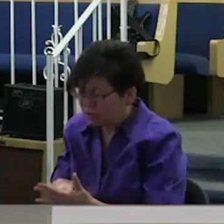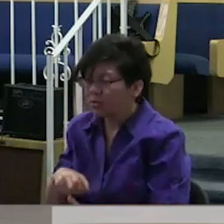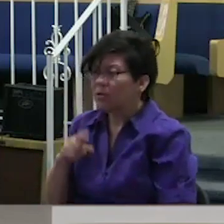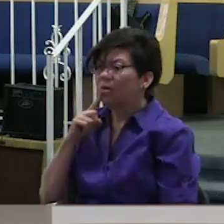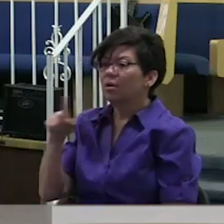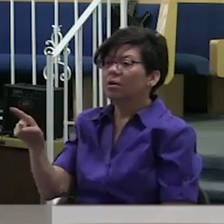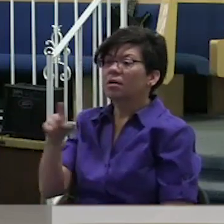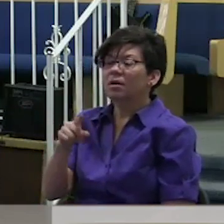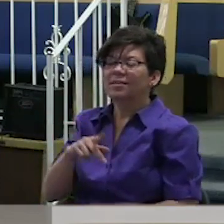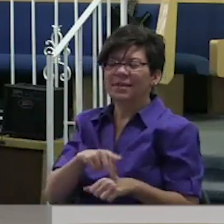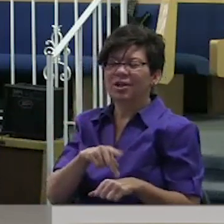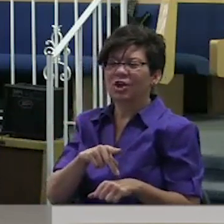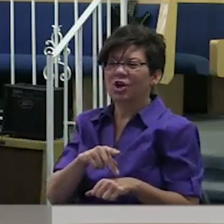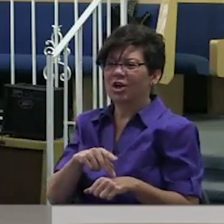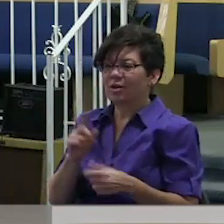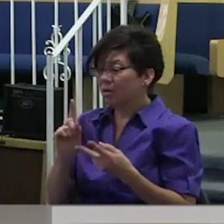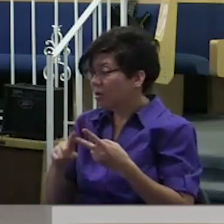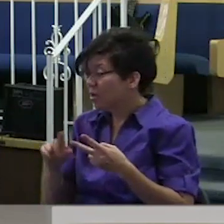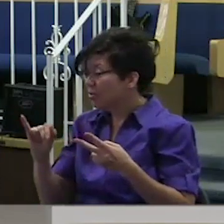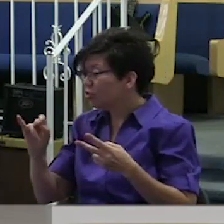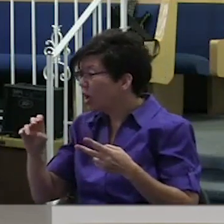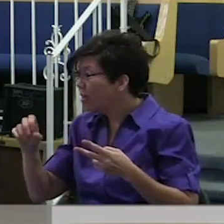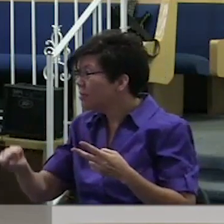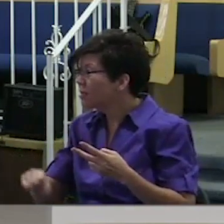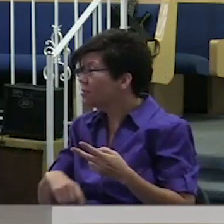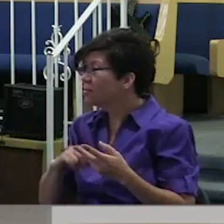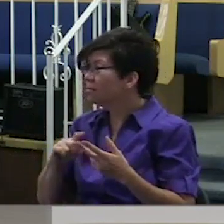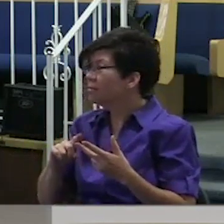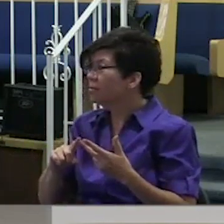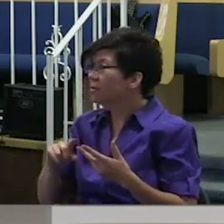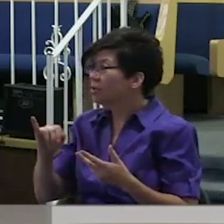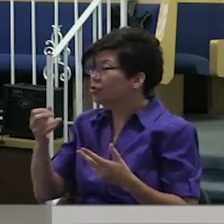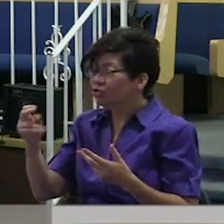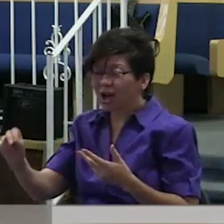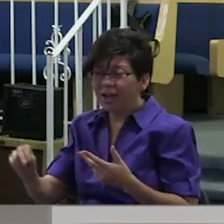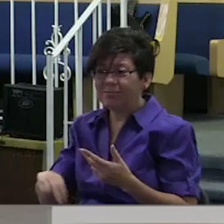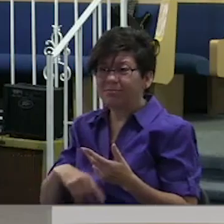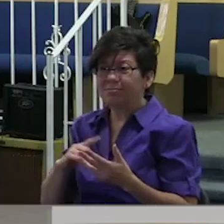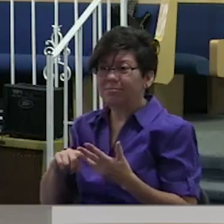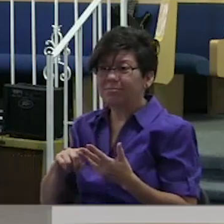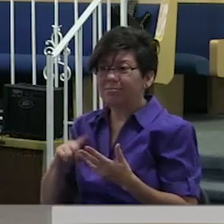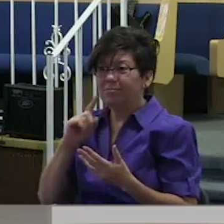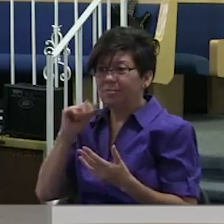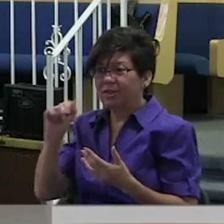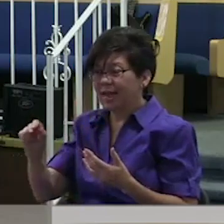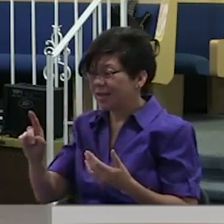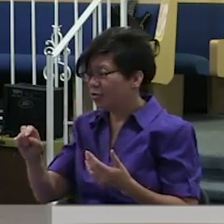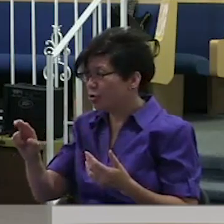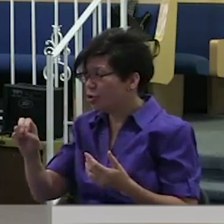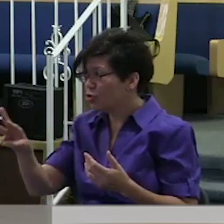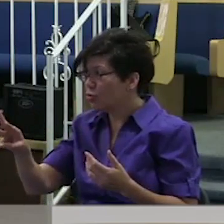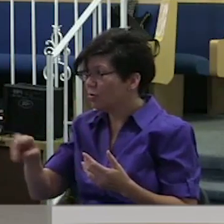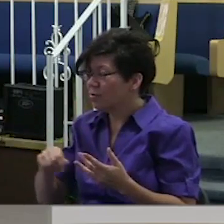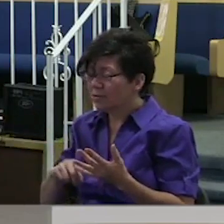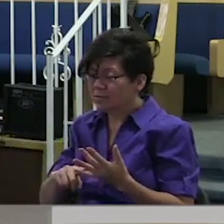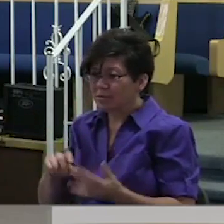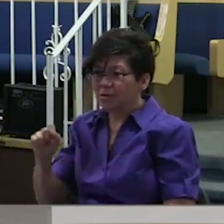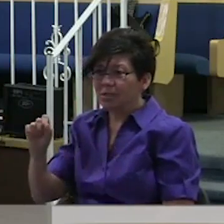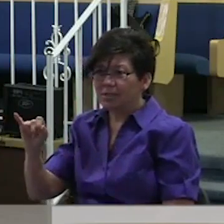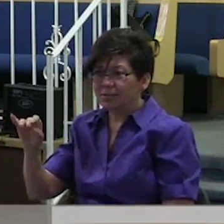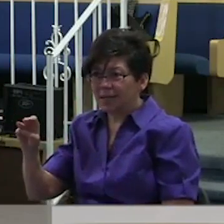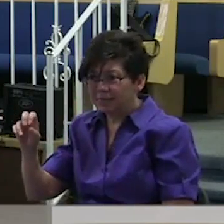was Peter. There was James. There was John. There was Andrew. There was